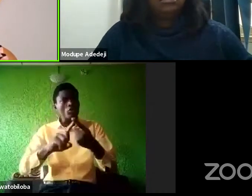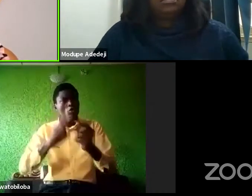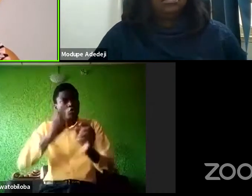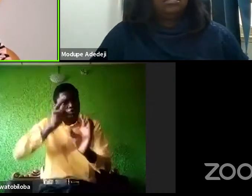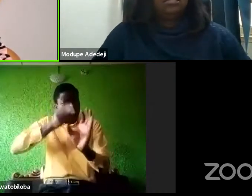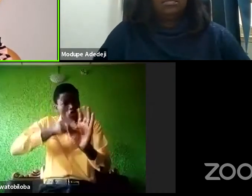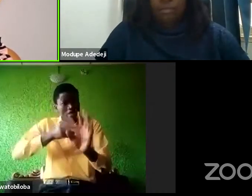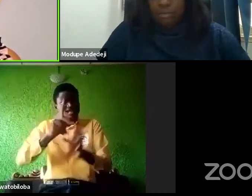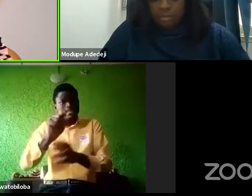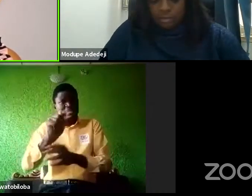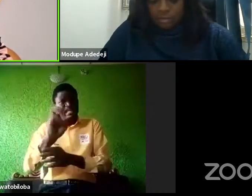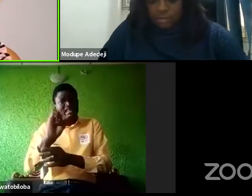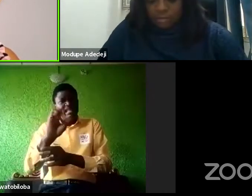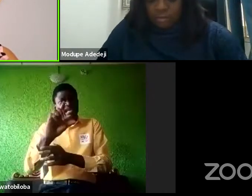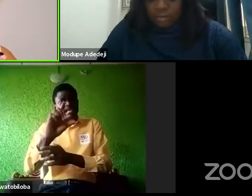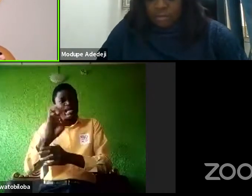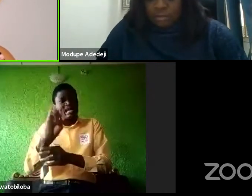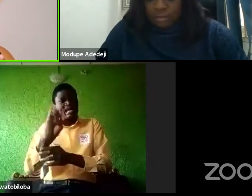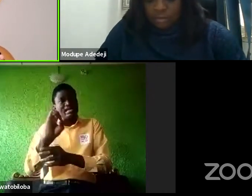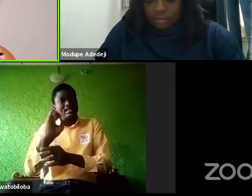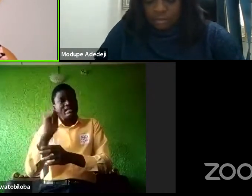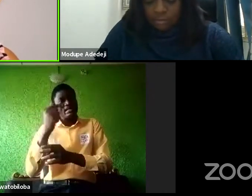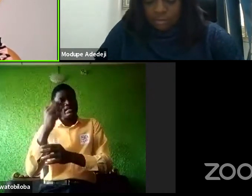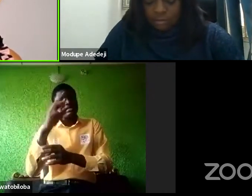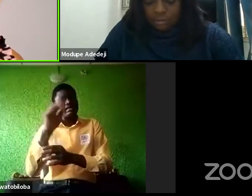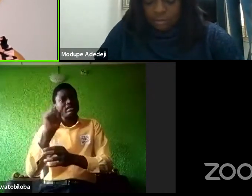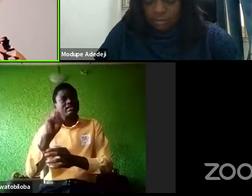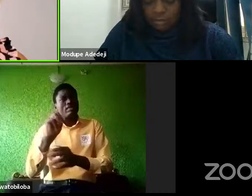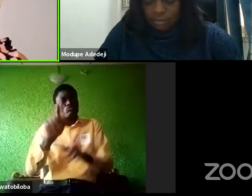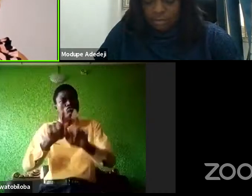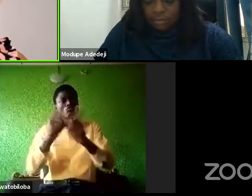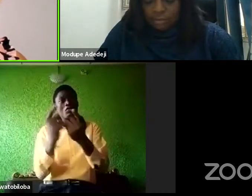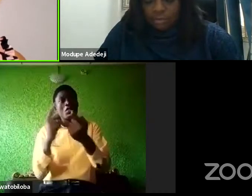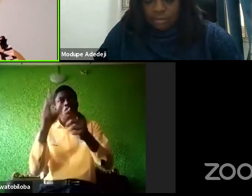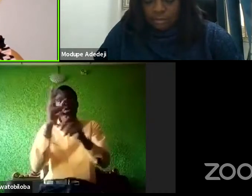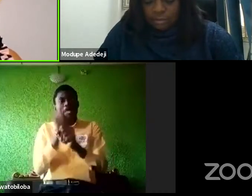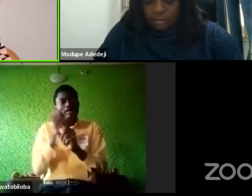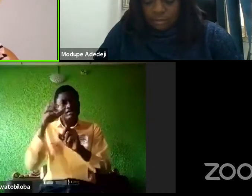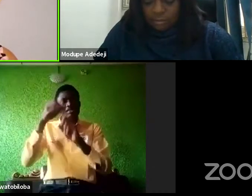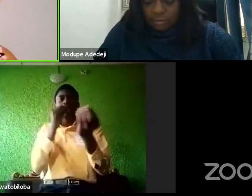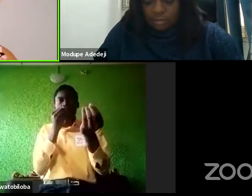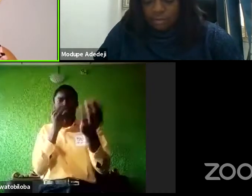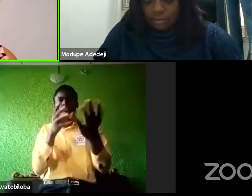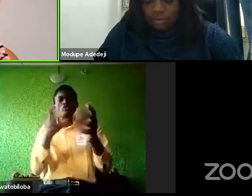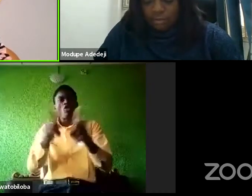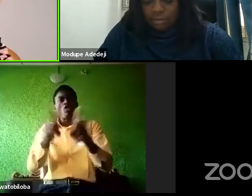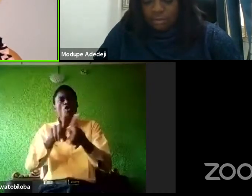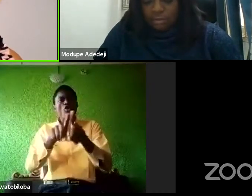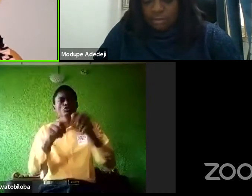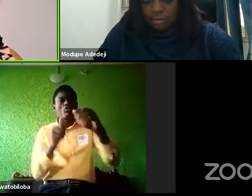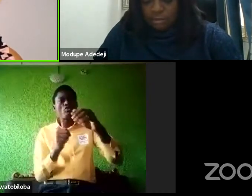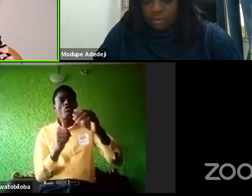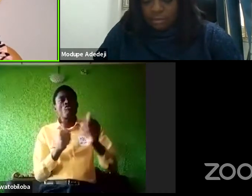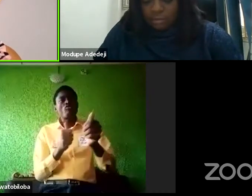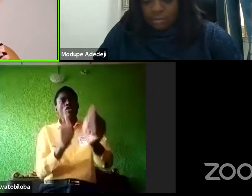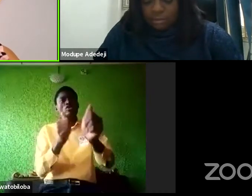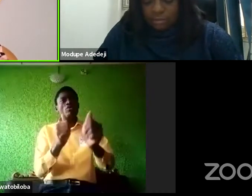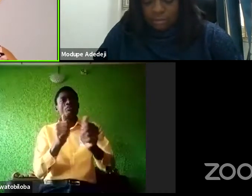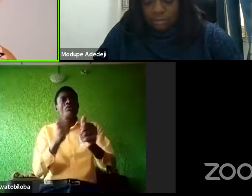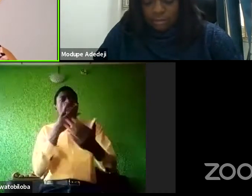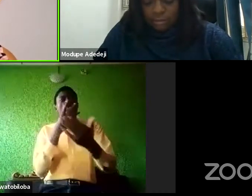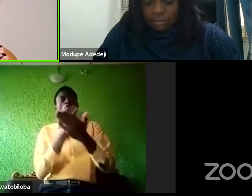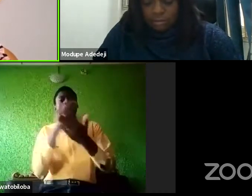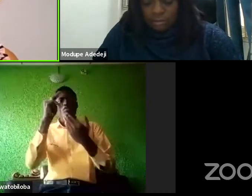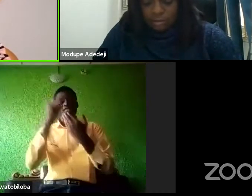firsthand information about their health. And also, don't forget to follow Wellness_Care on our Instagram and Facebook page. We want